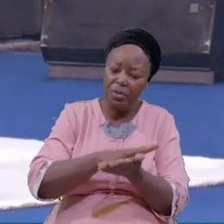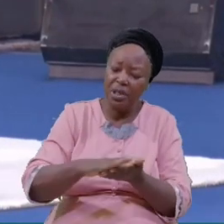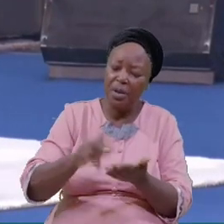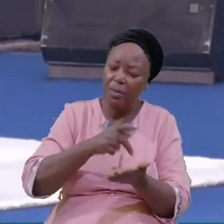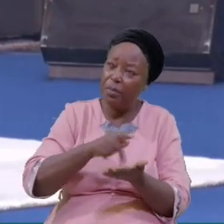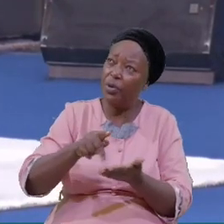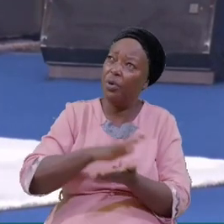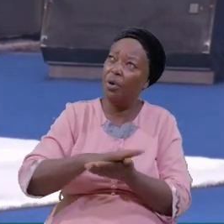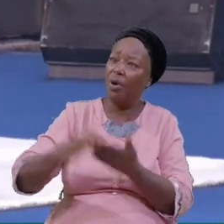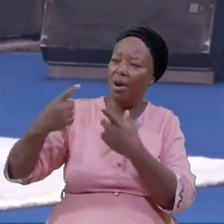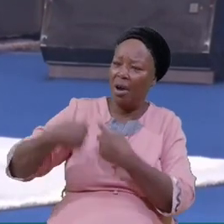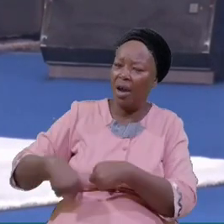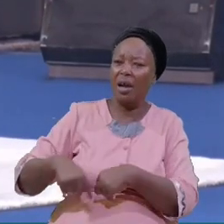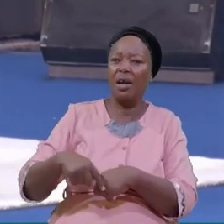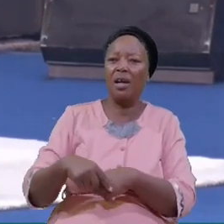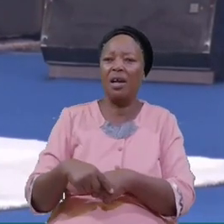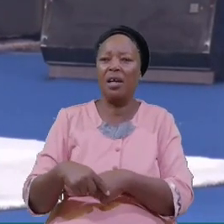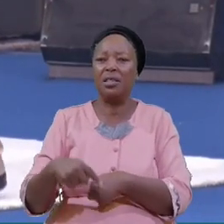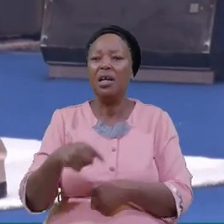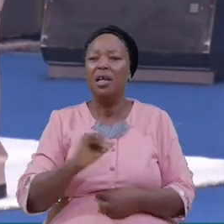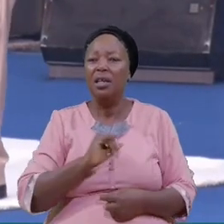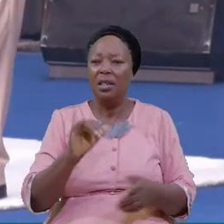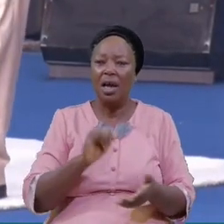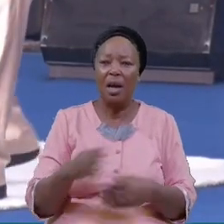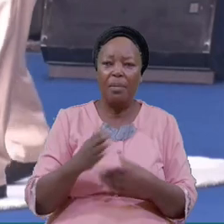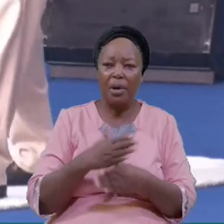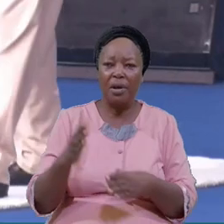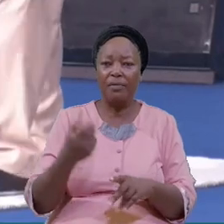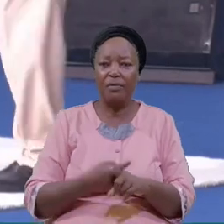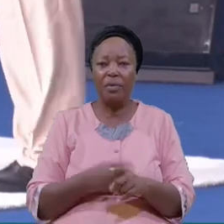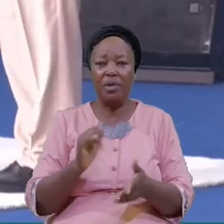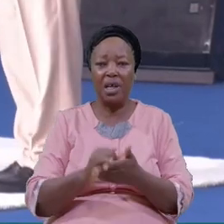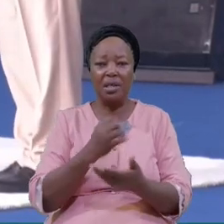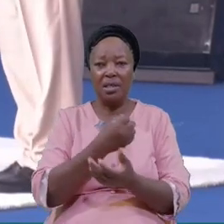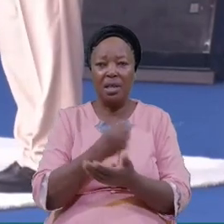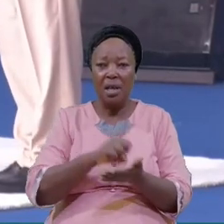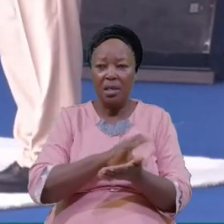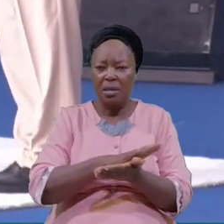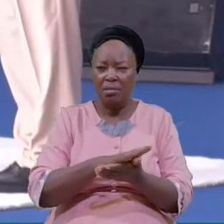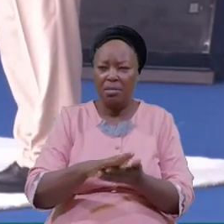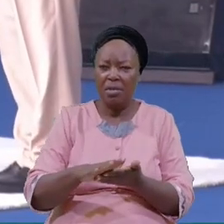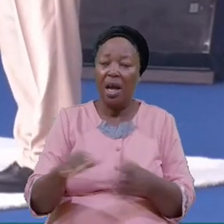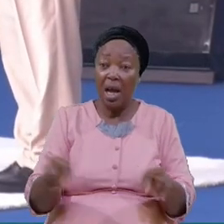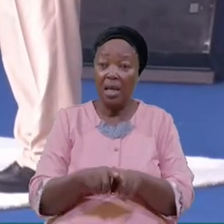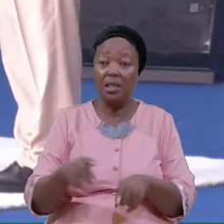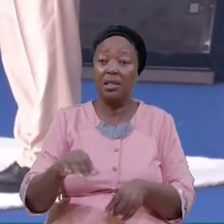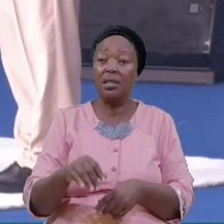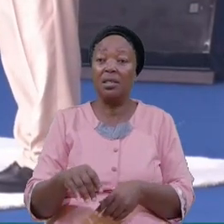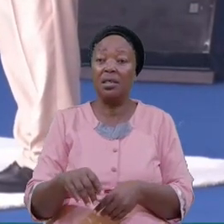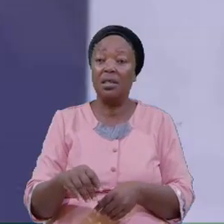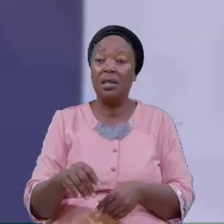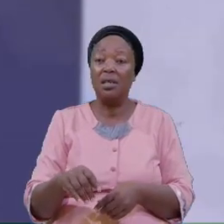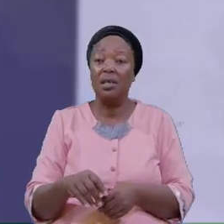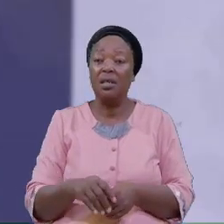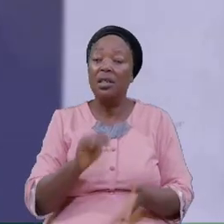that comes for sanctification. Il a payé pour tout. Ce qu'il te faut faire, c'est de venir à lui pour dire, tu m'as donné la paix au salut. Je